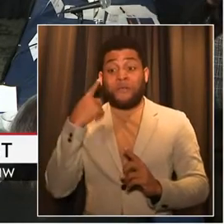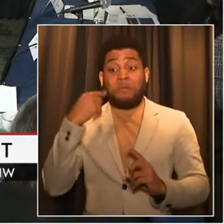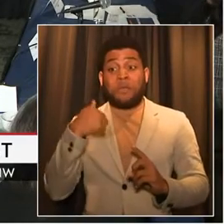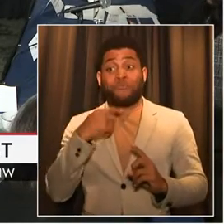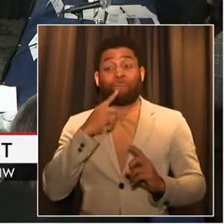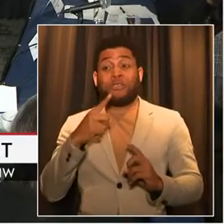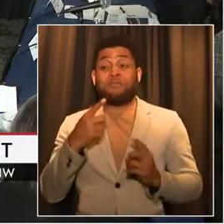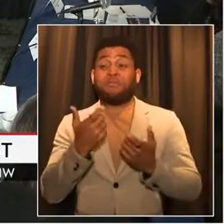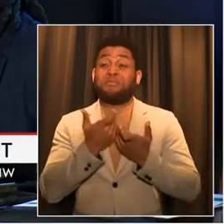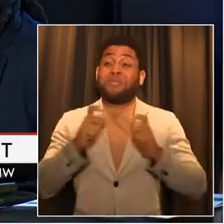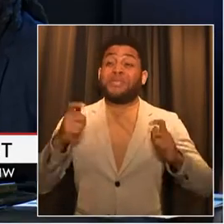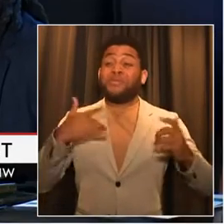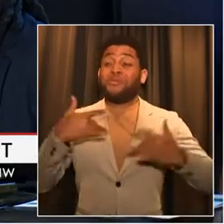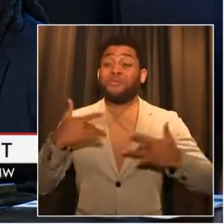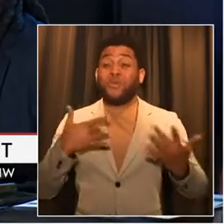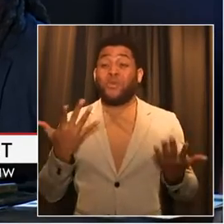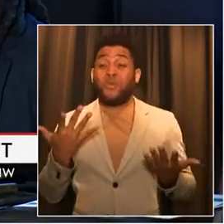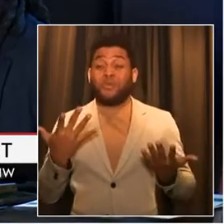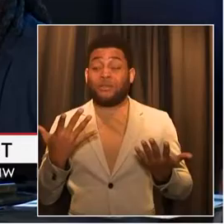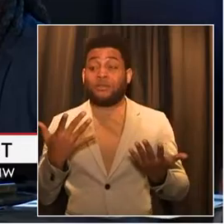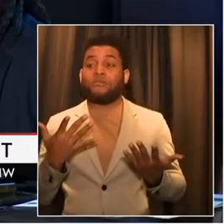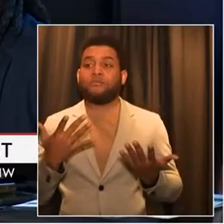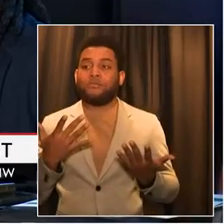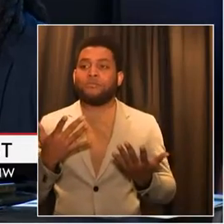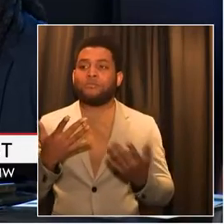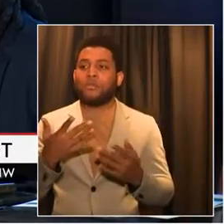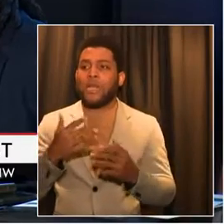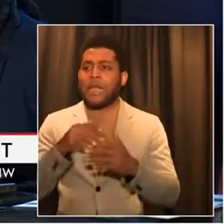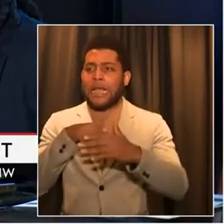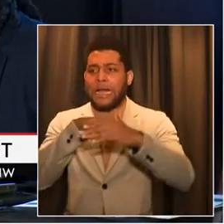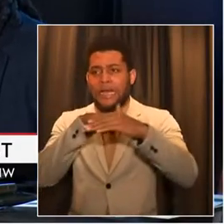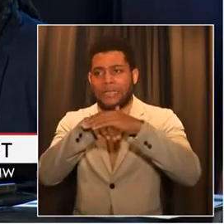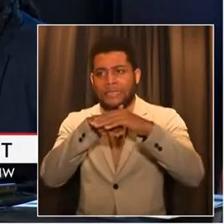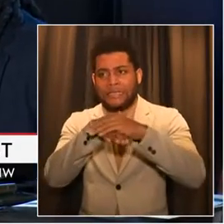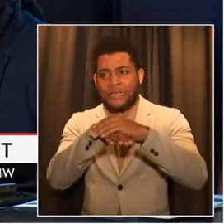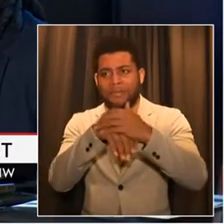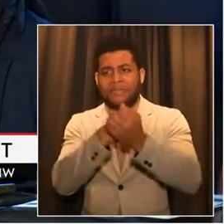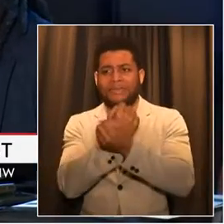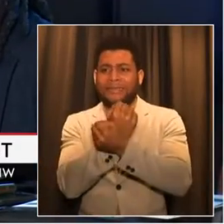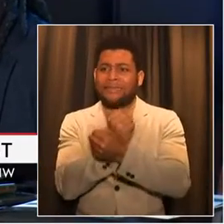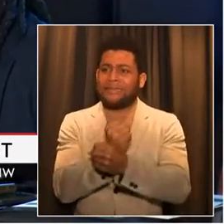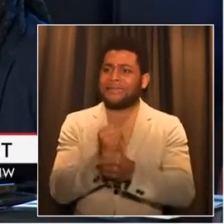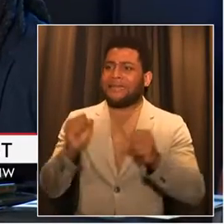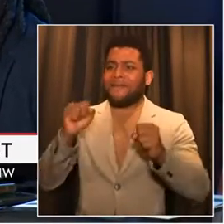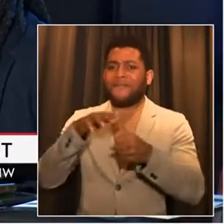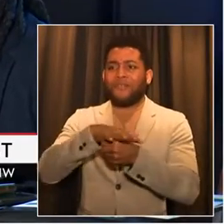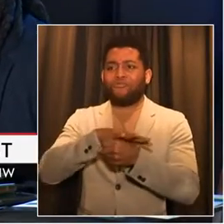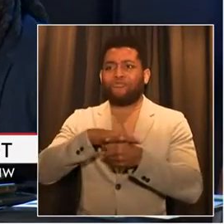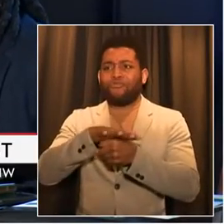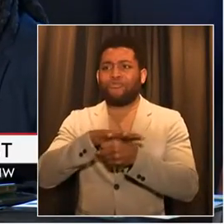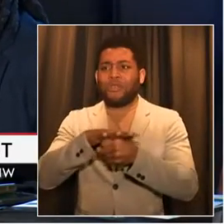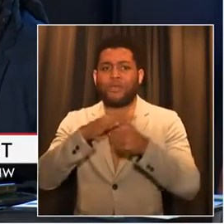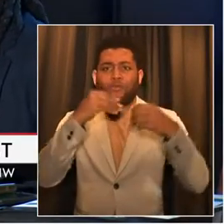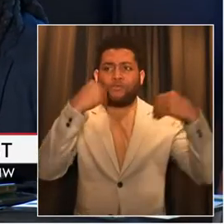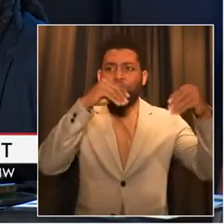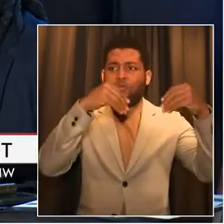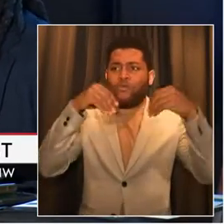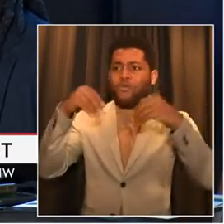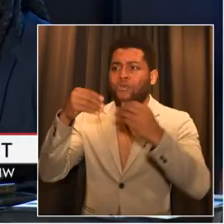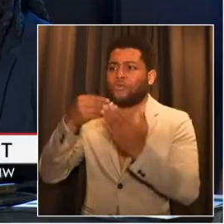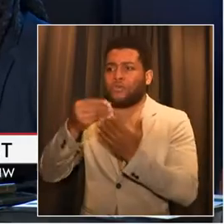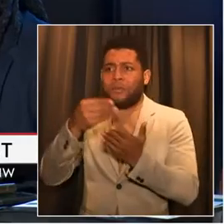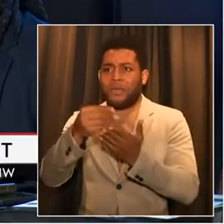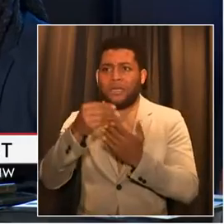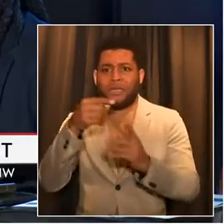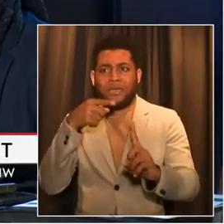just access to safe space to go shop, right? As a Washingtonian, as an